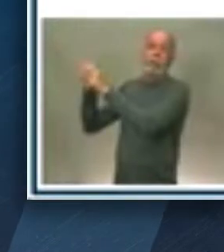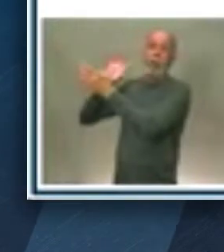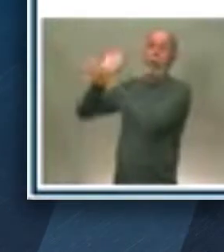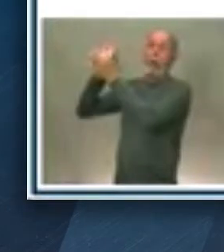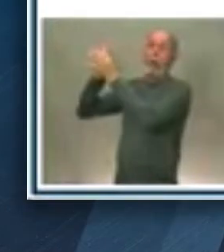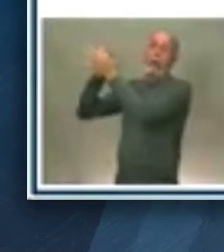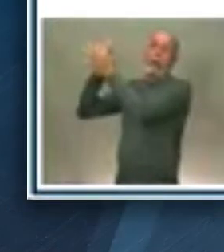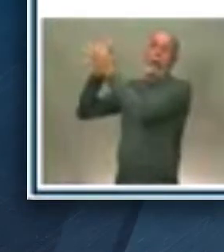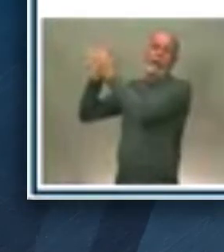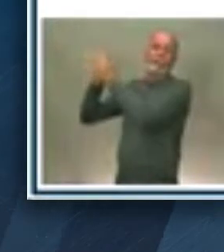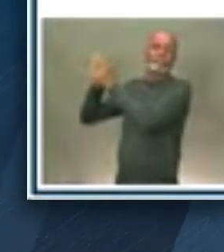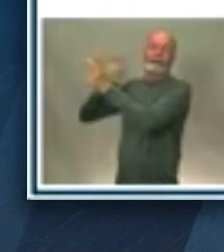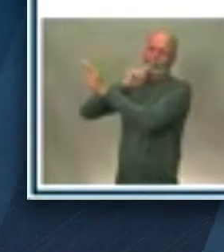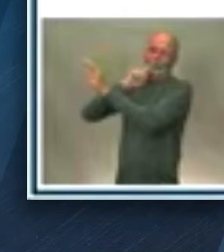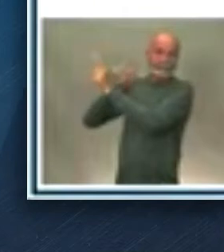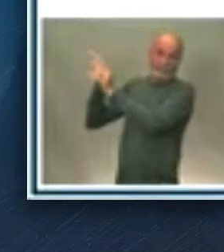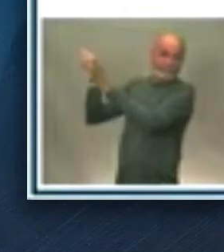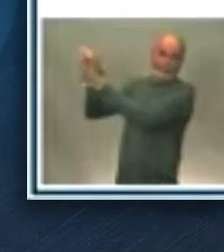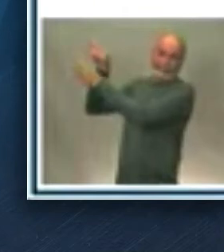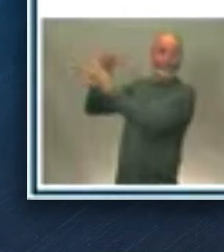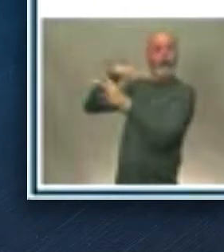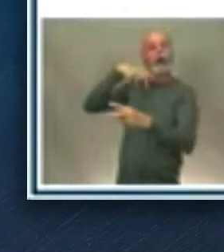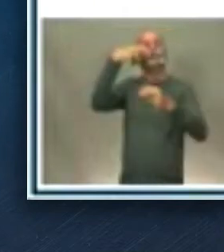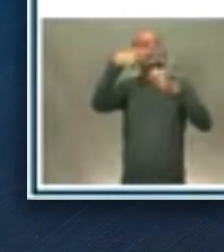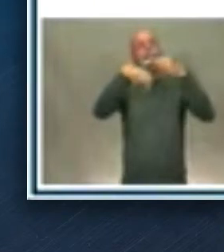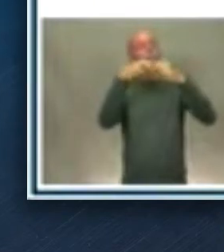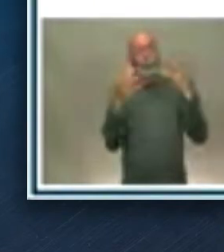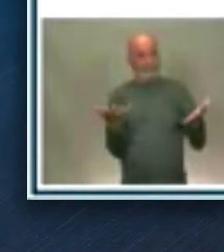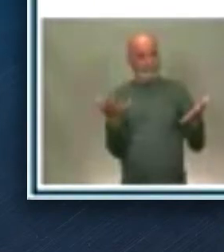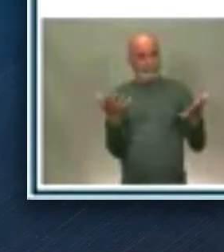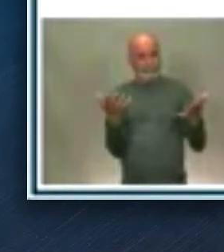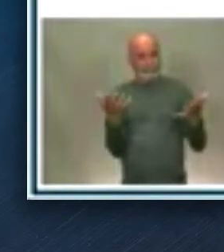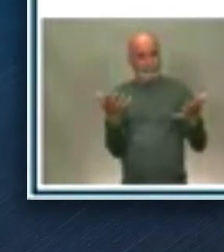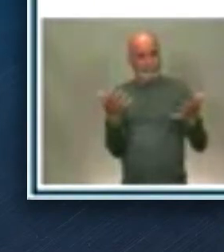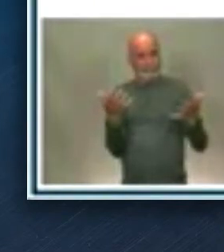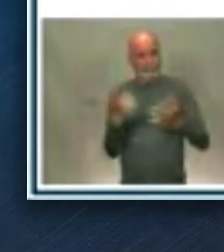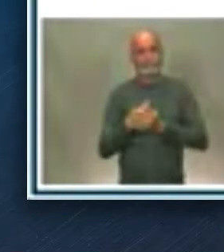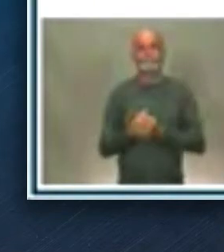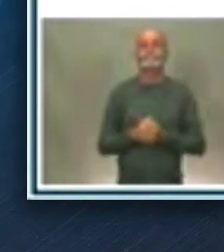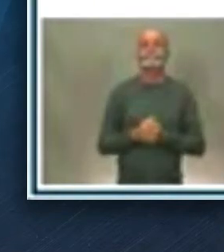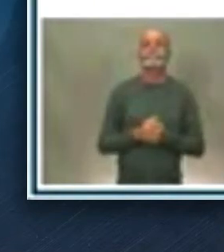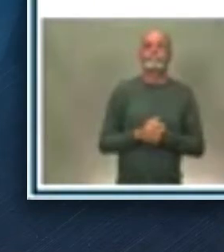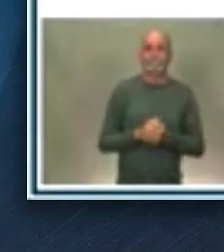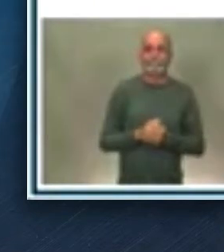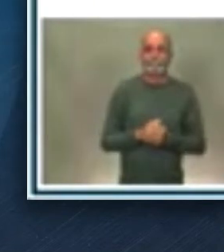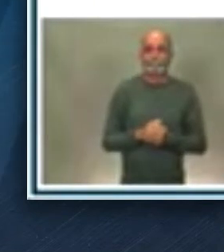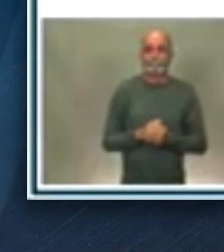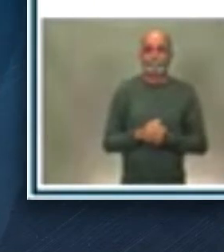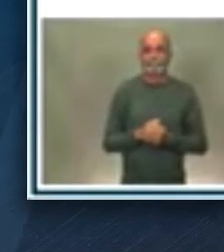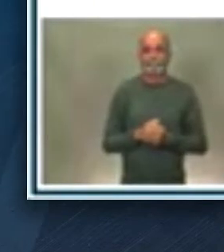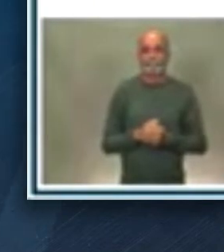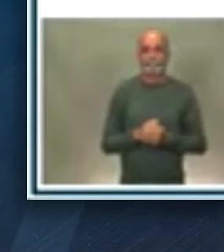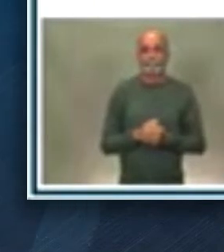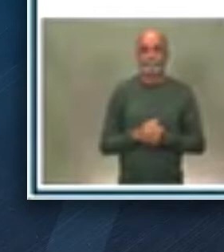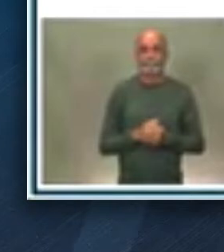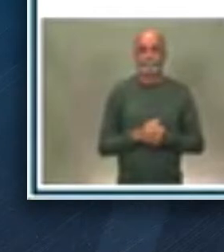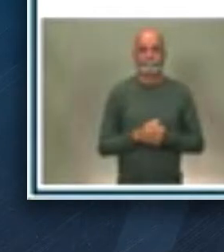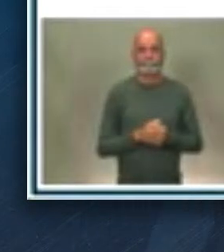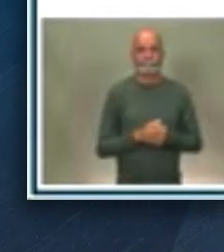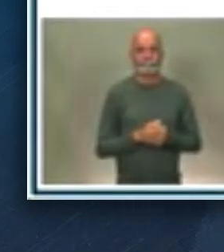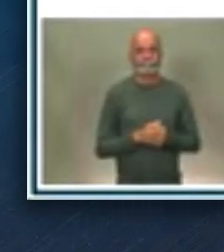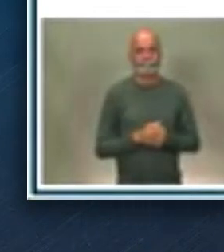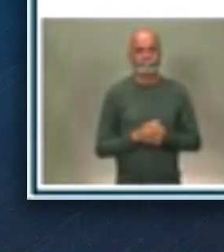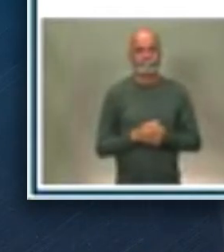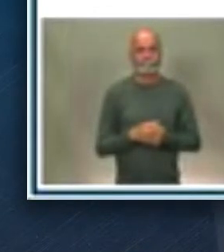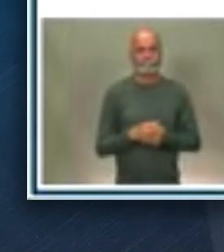of the problems and challenges we and opportunities that we have in this province can't be distilled down to just a few words.